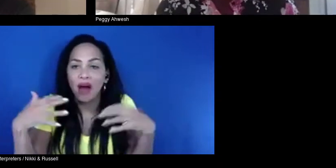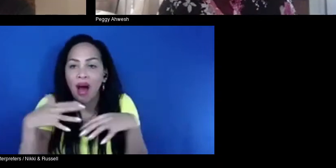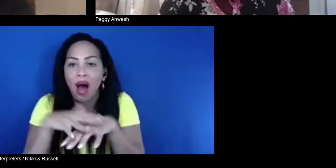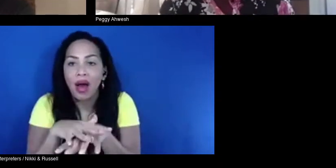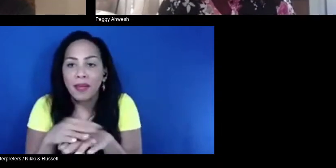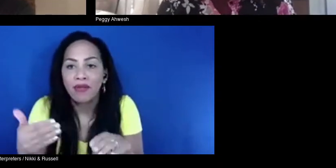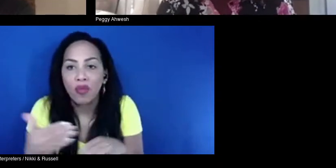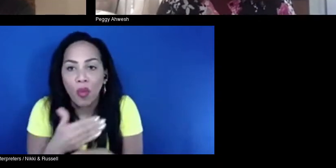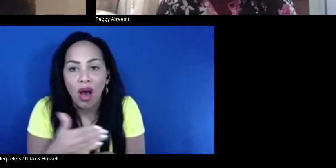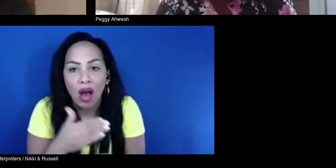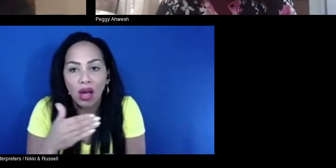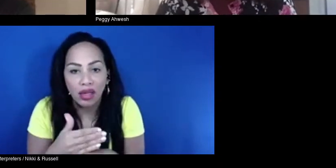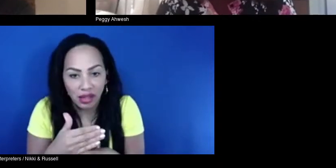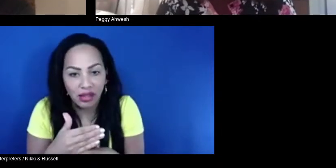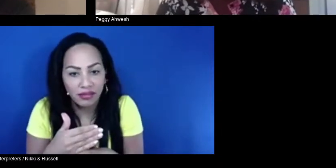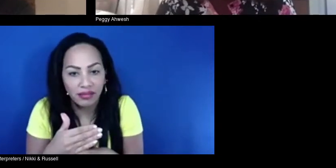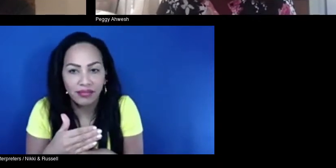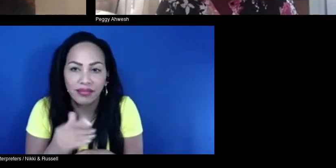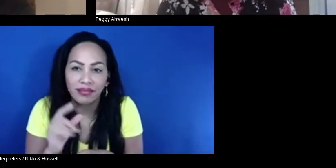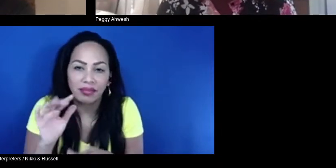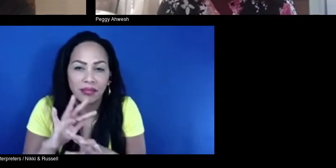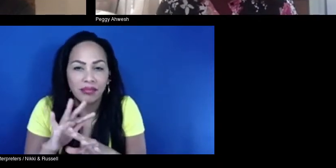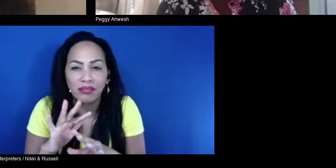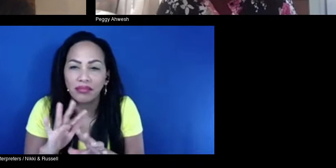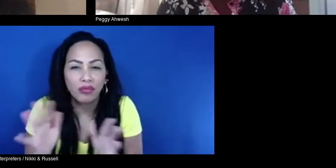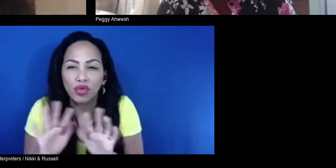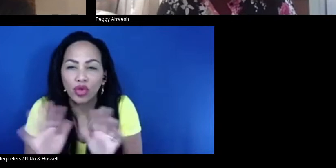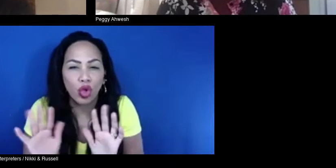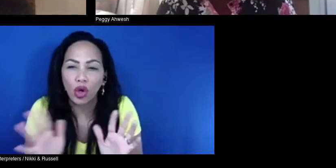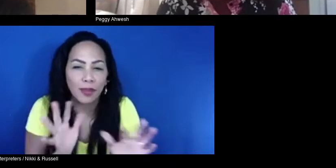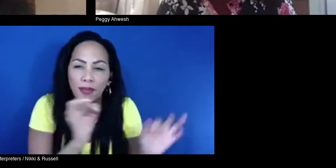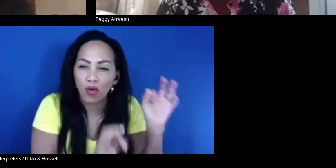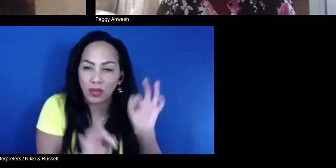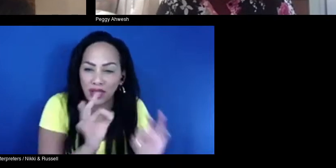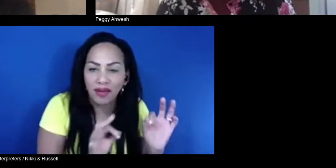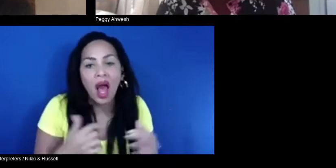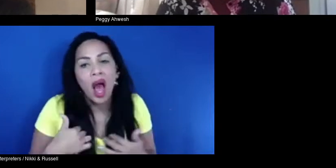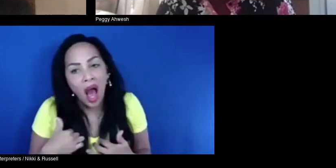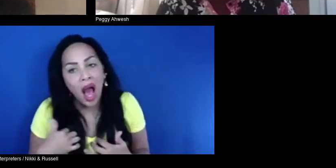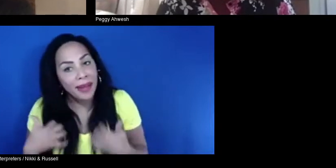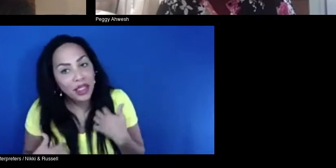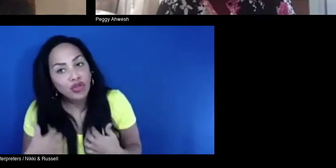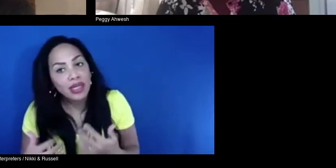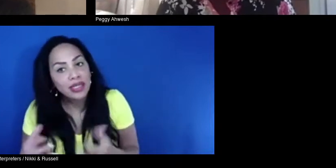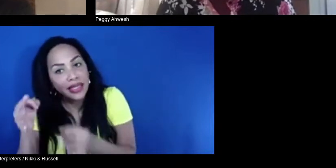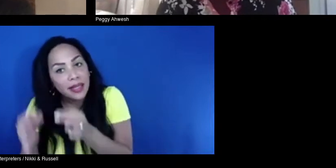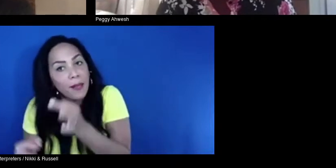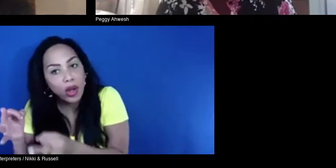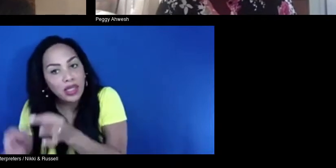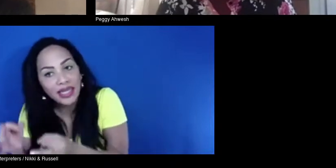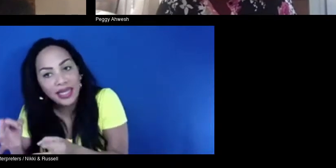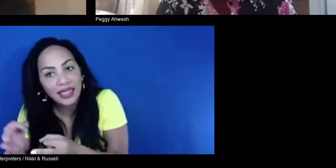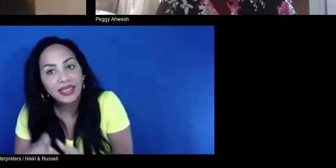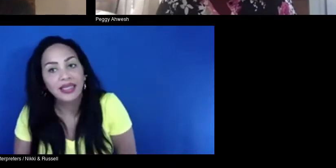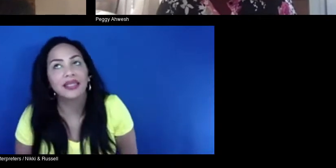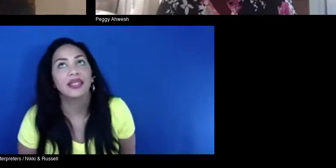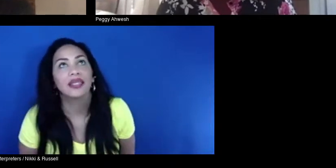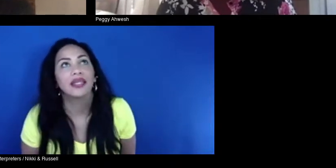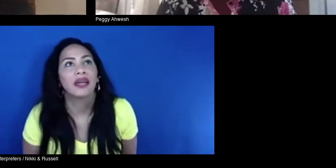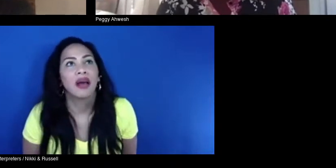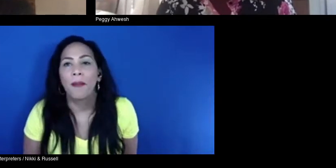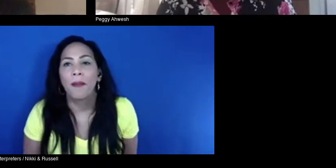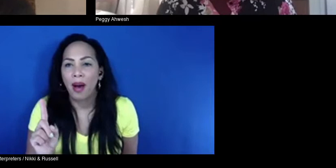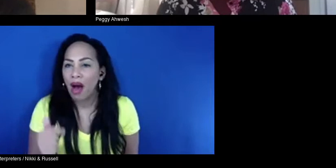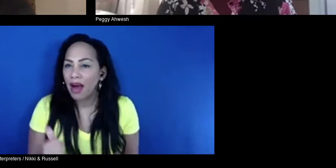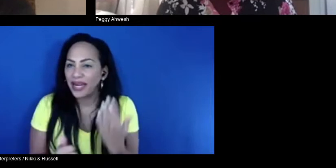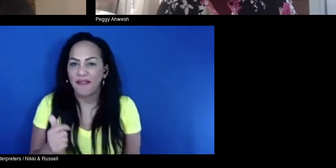And I think all along I've been interested in politics, but never quite felt authorized to sort of talk about or